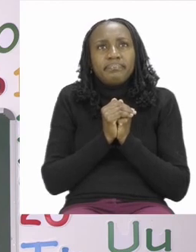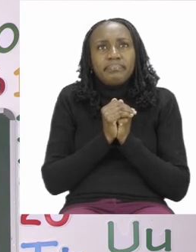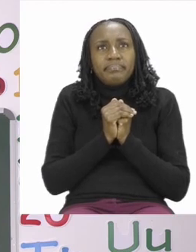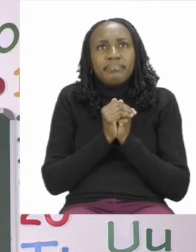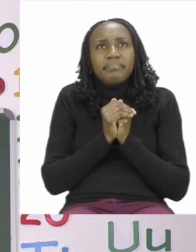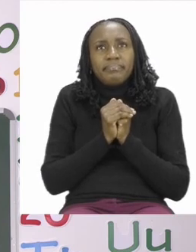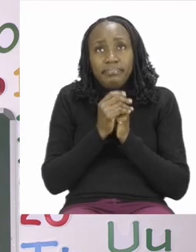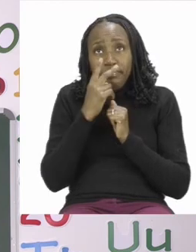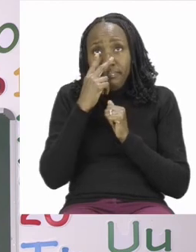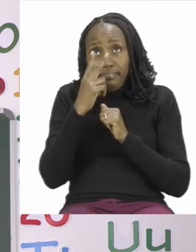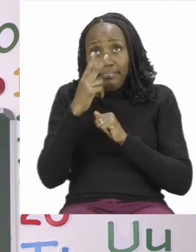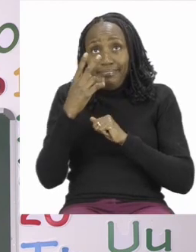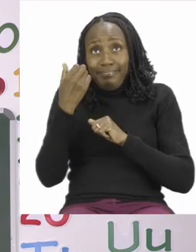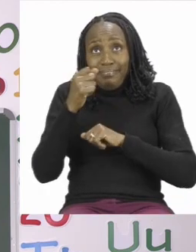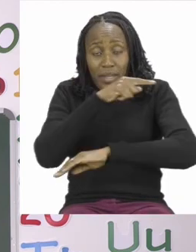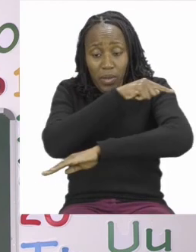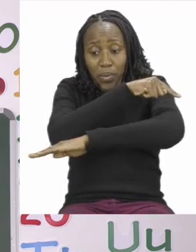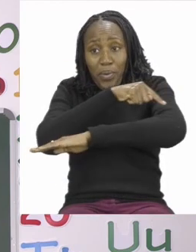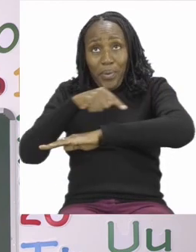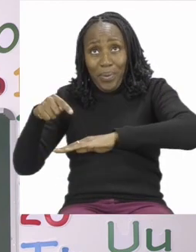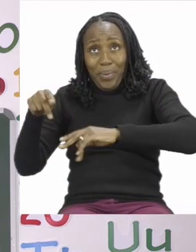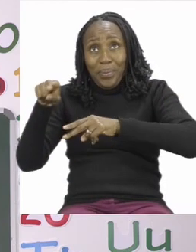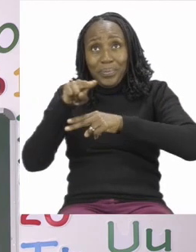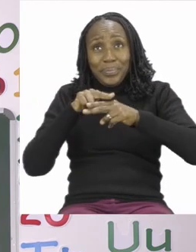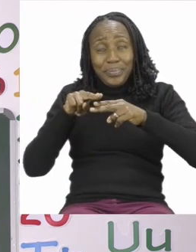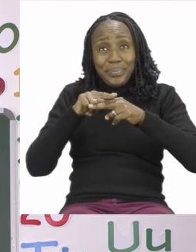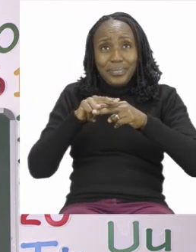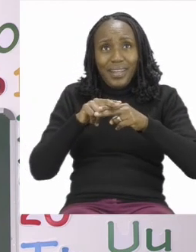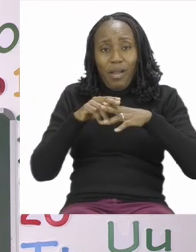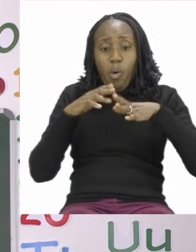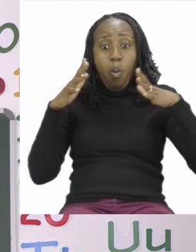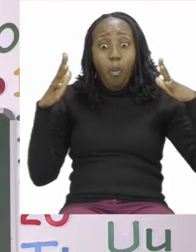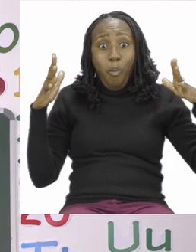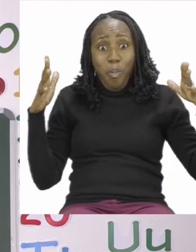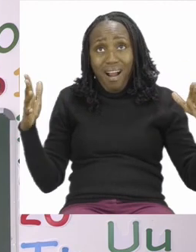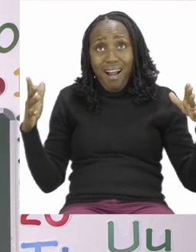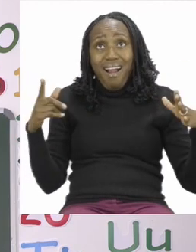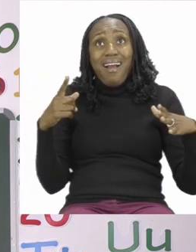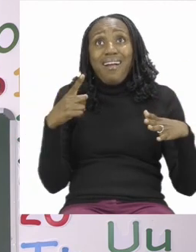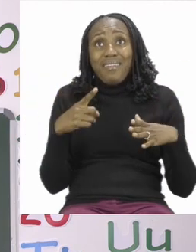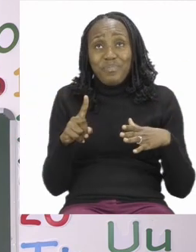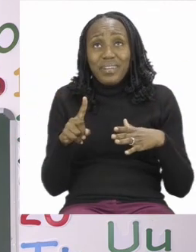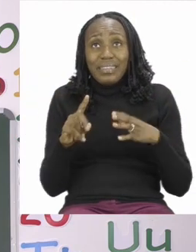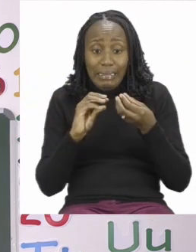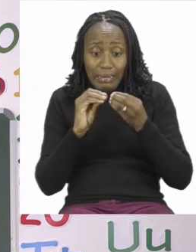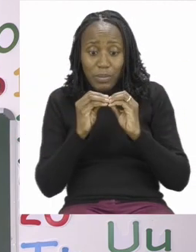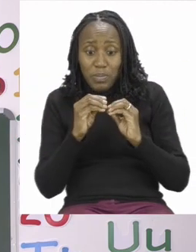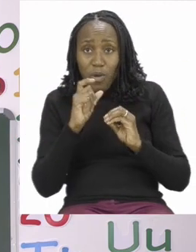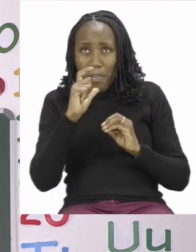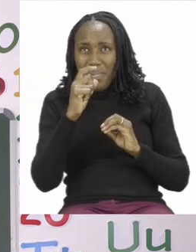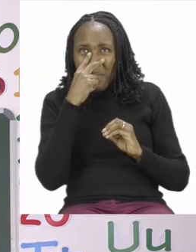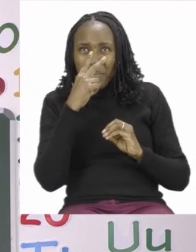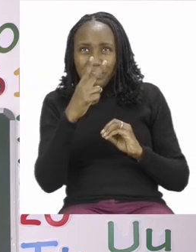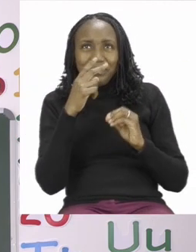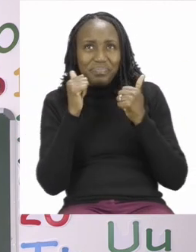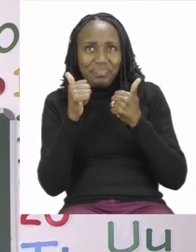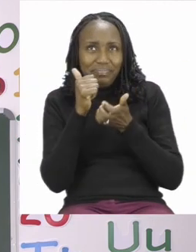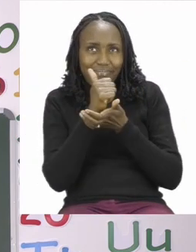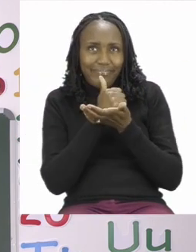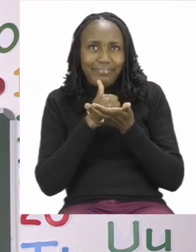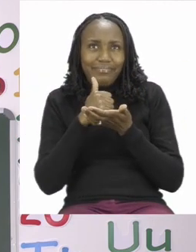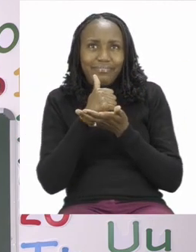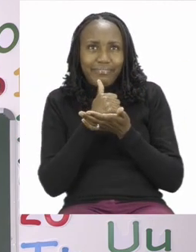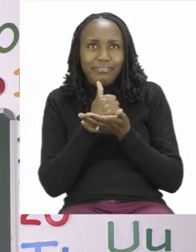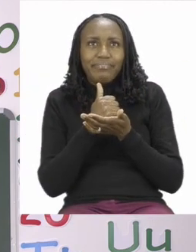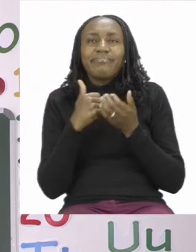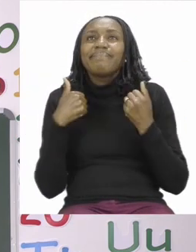ruler, which I used for the board. It still has the same measurements, just like your ruler. We always